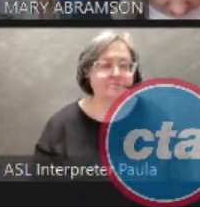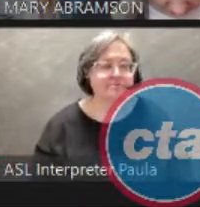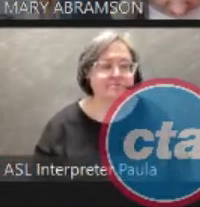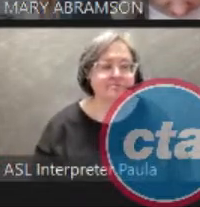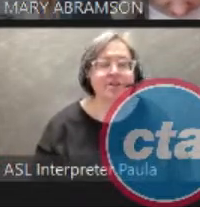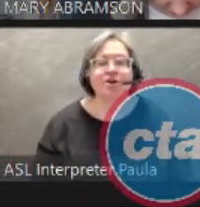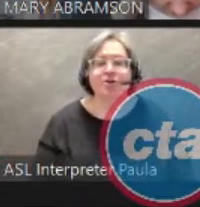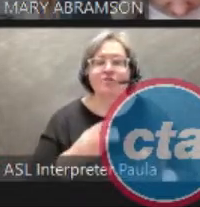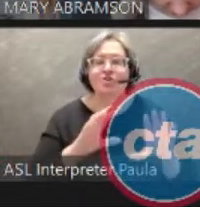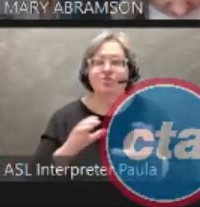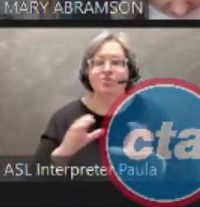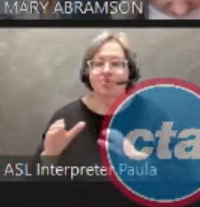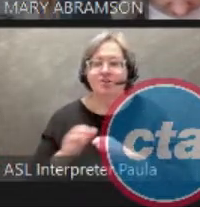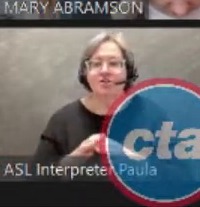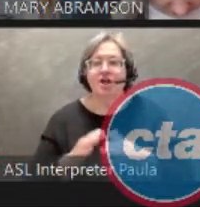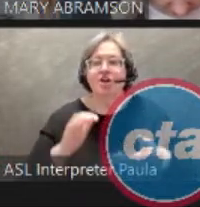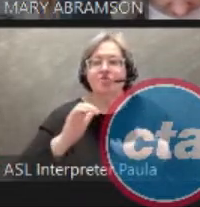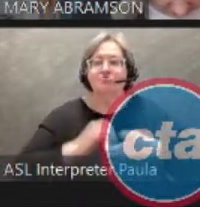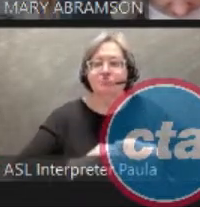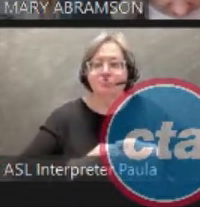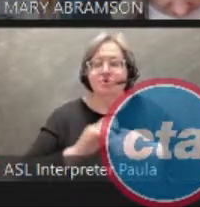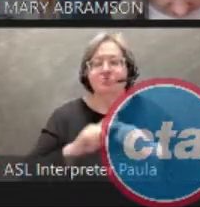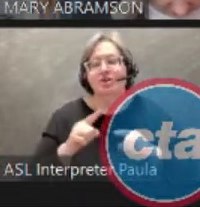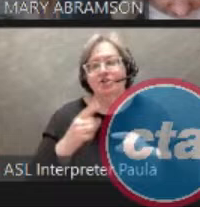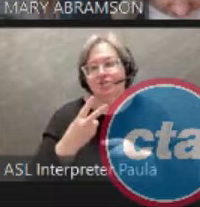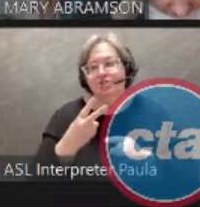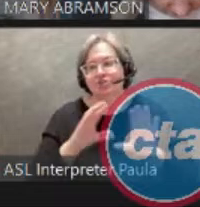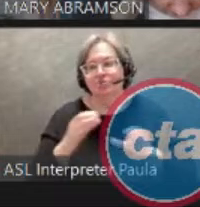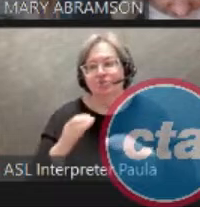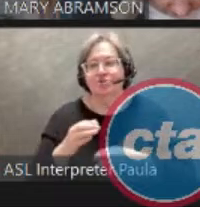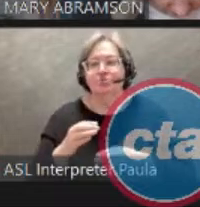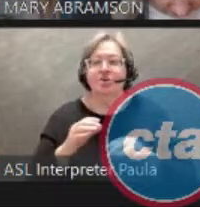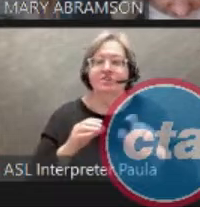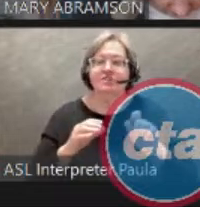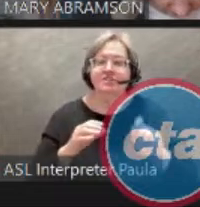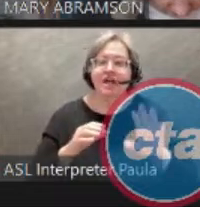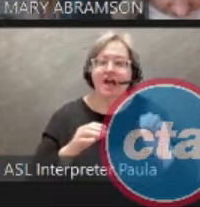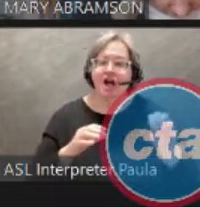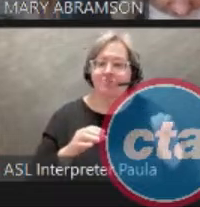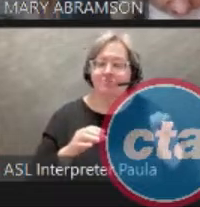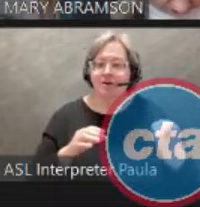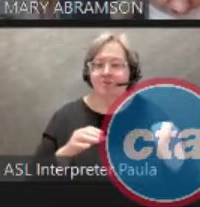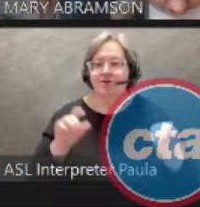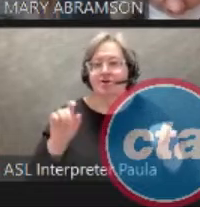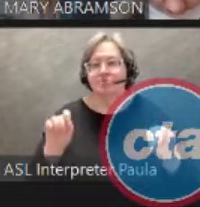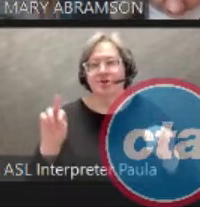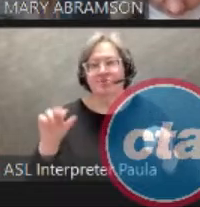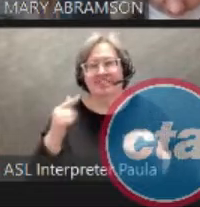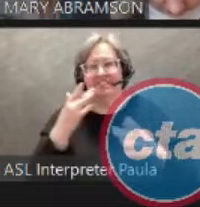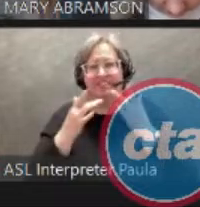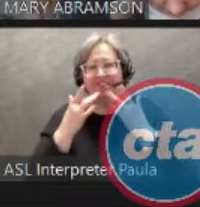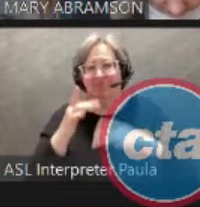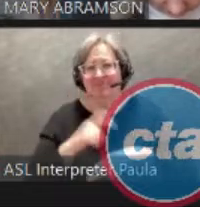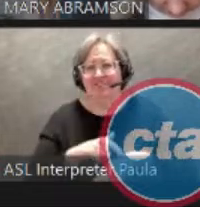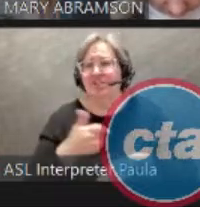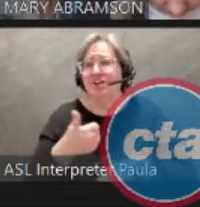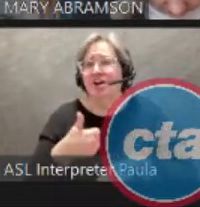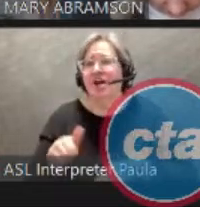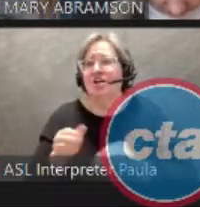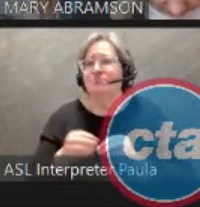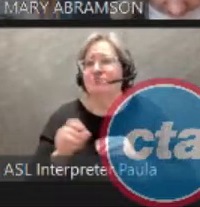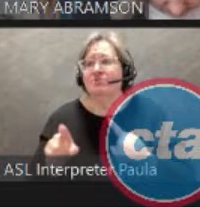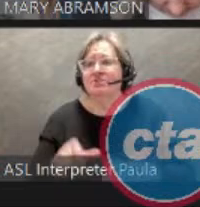the two groups. They work side by side, but there's two groups. I know we're tight on time. Yeah. Any have